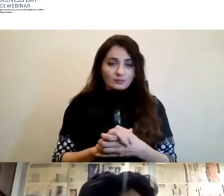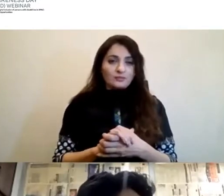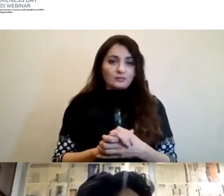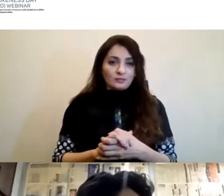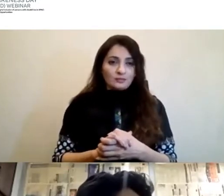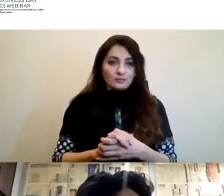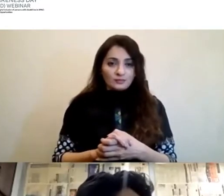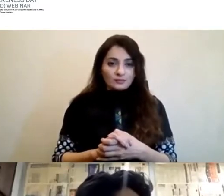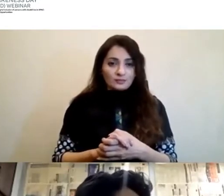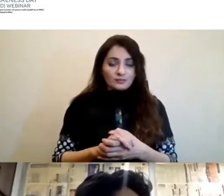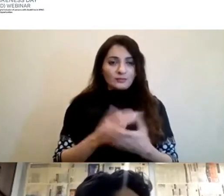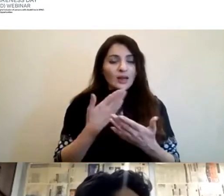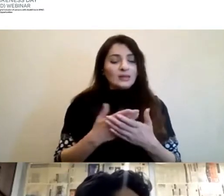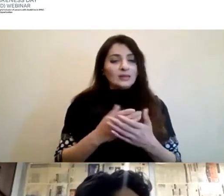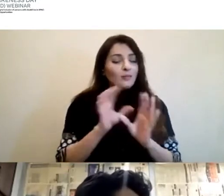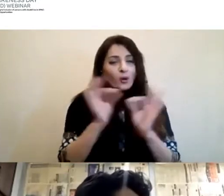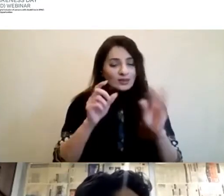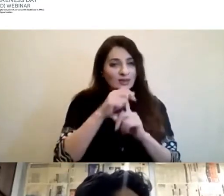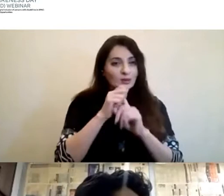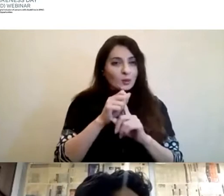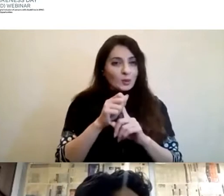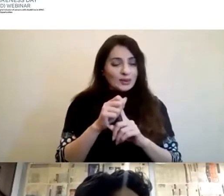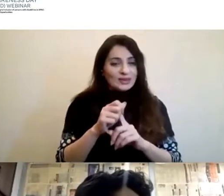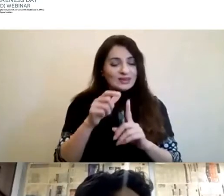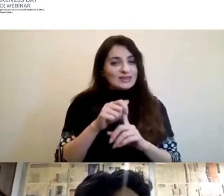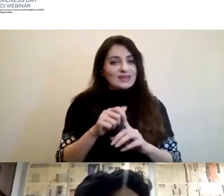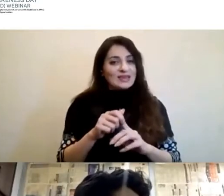to end on. I think that is all we have